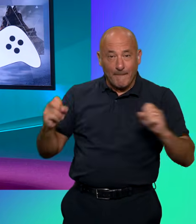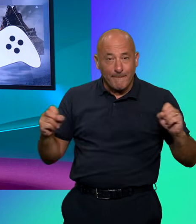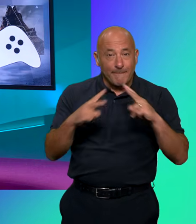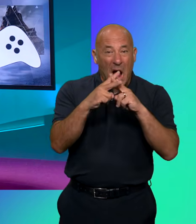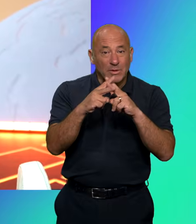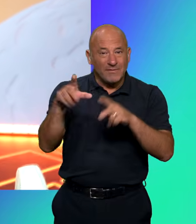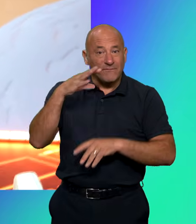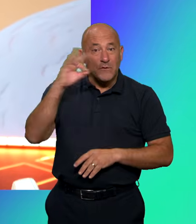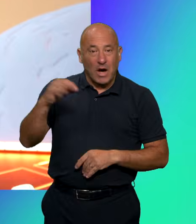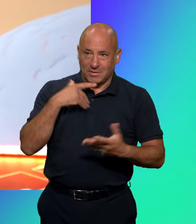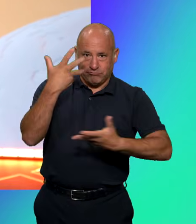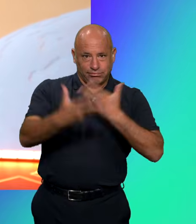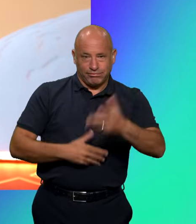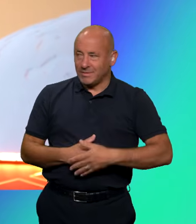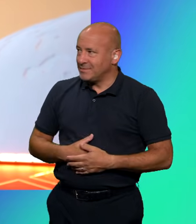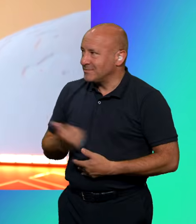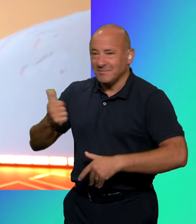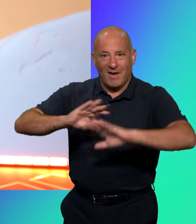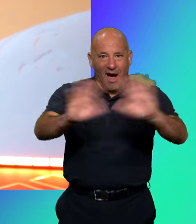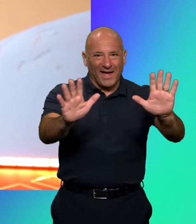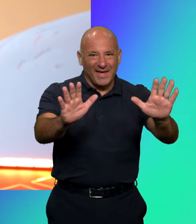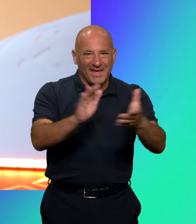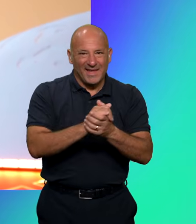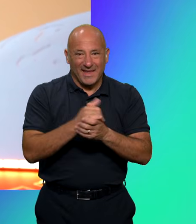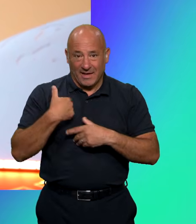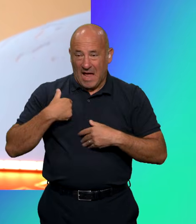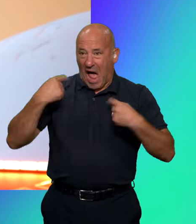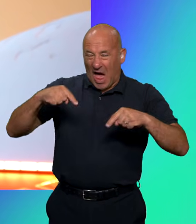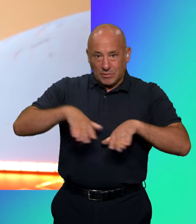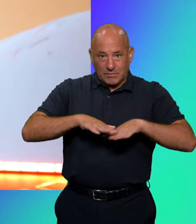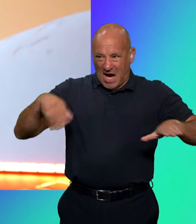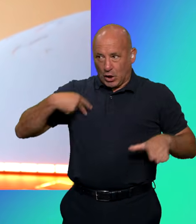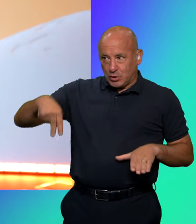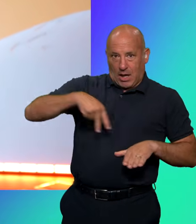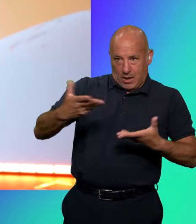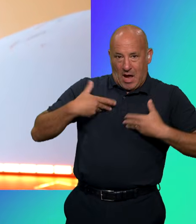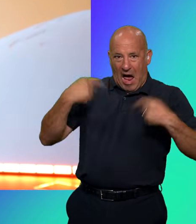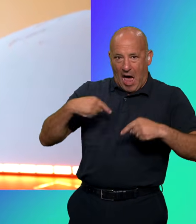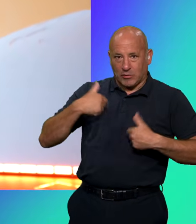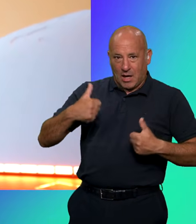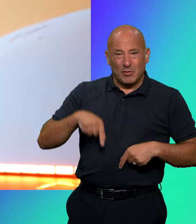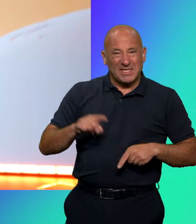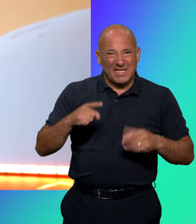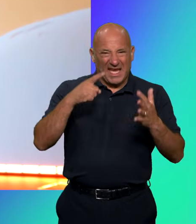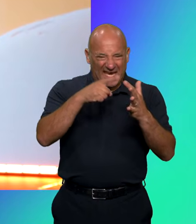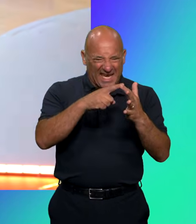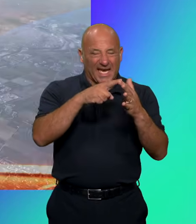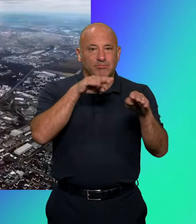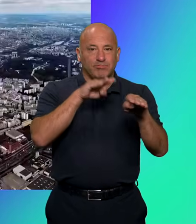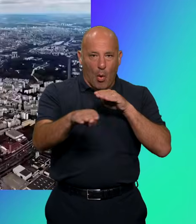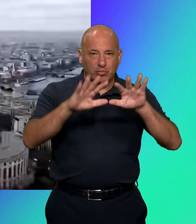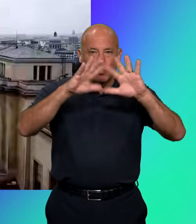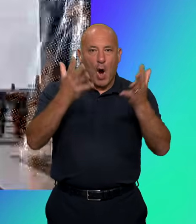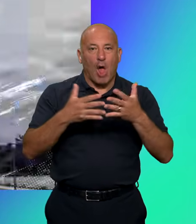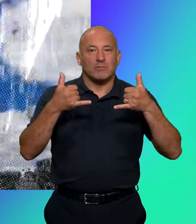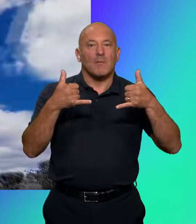this report. Hi Newsround, we've been given special permission to be on the stage here at the Esports World Cup, one